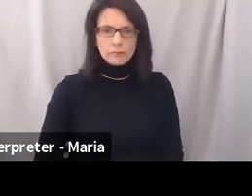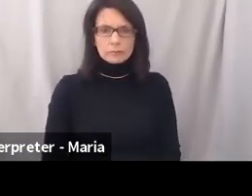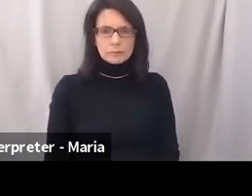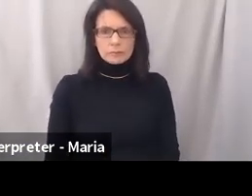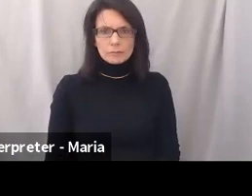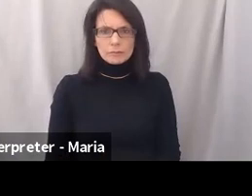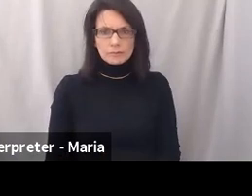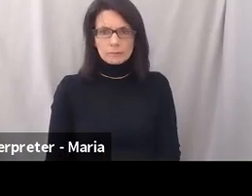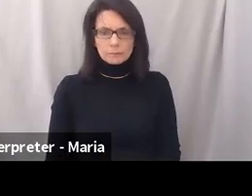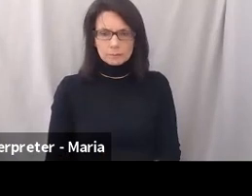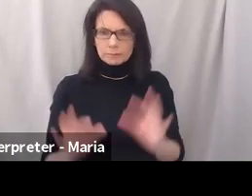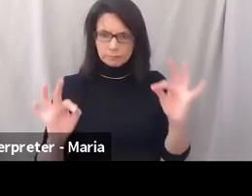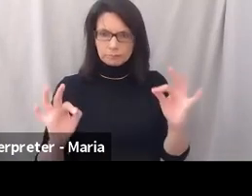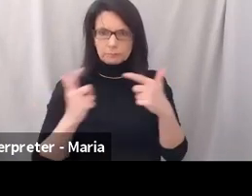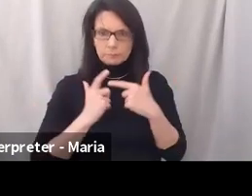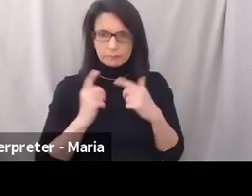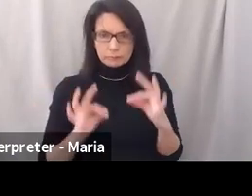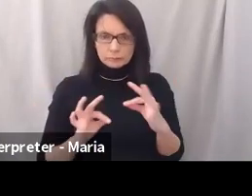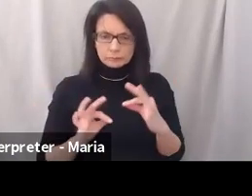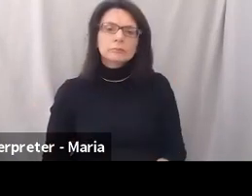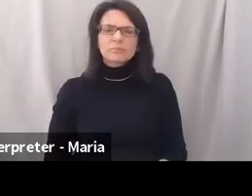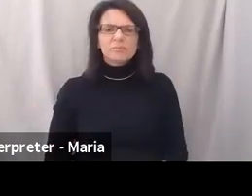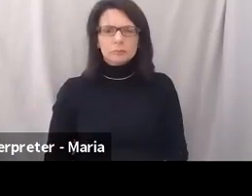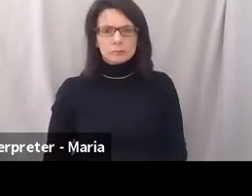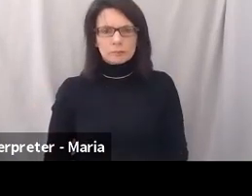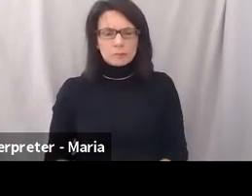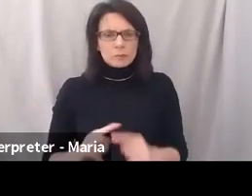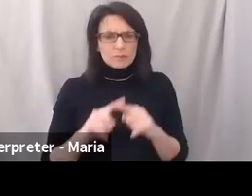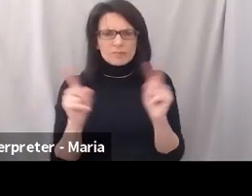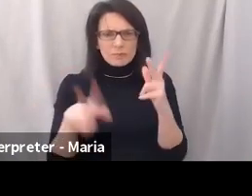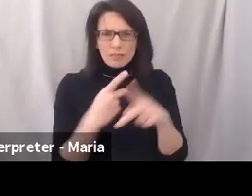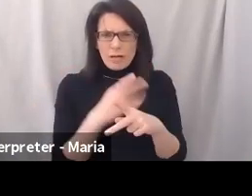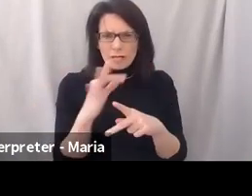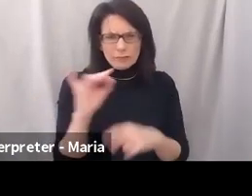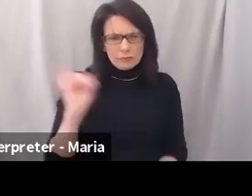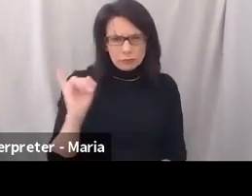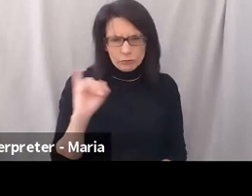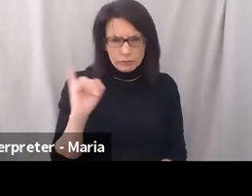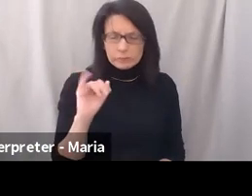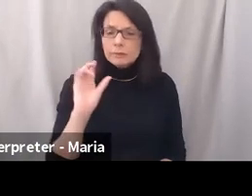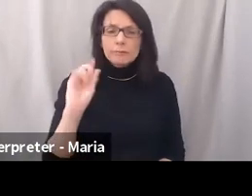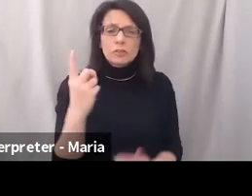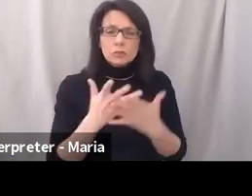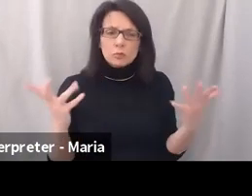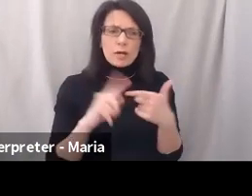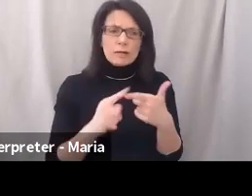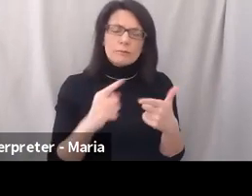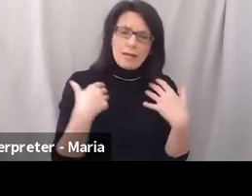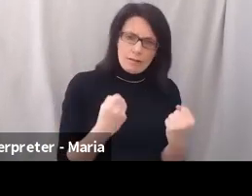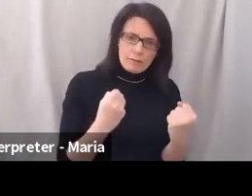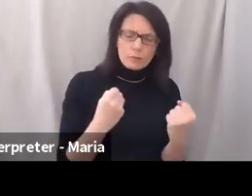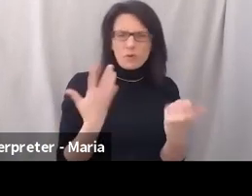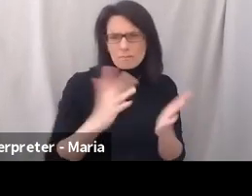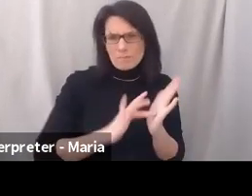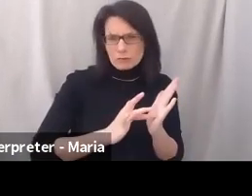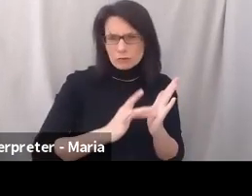So we have different type of insurance. Um, First and the most important one is health and medical insurance.